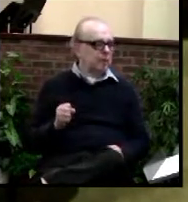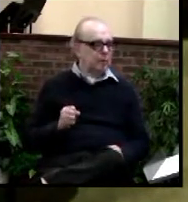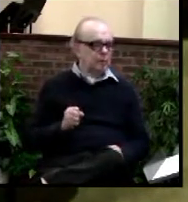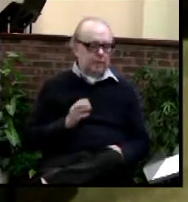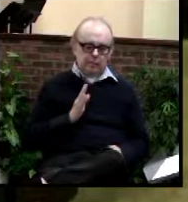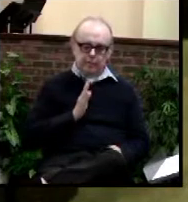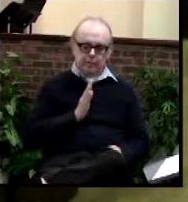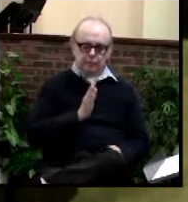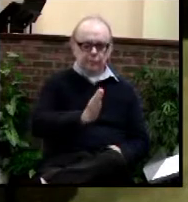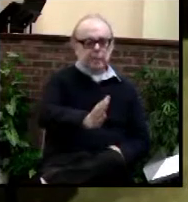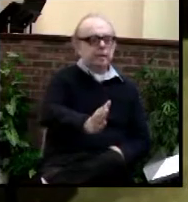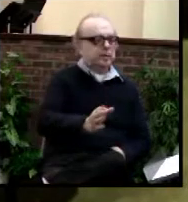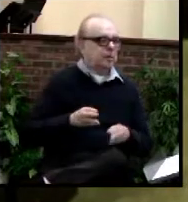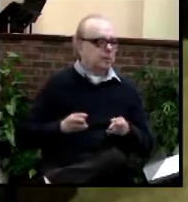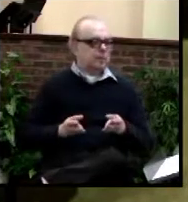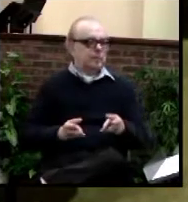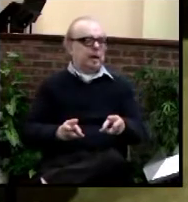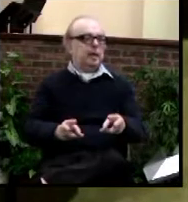path,